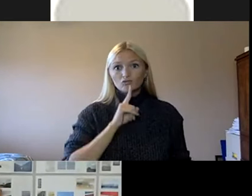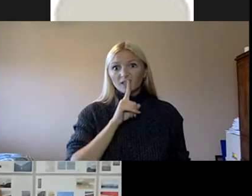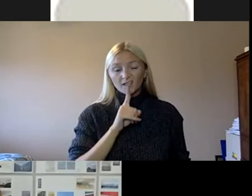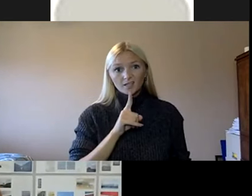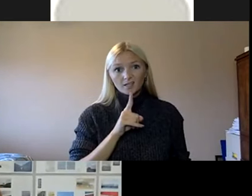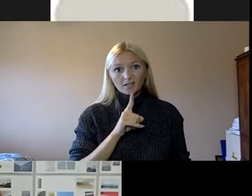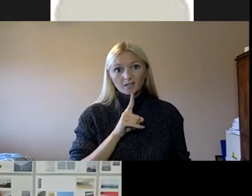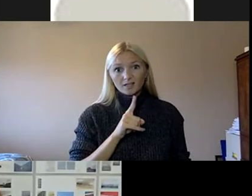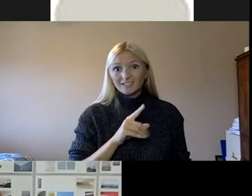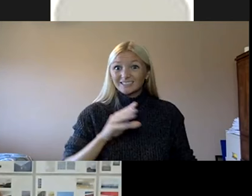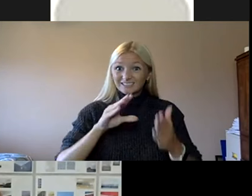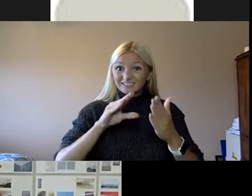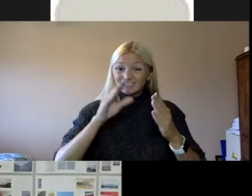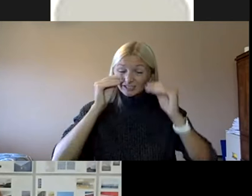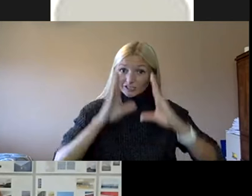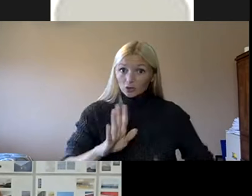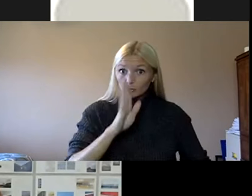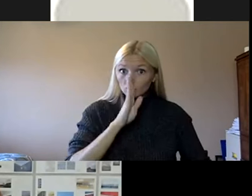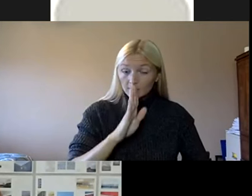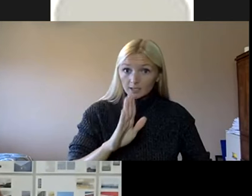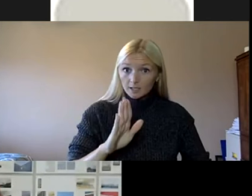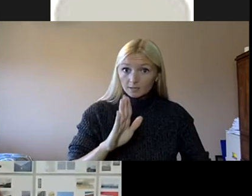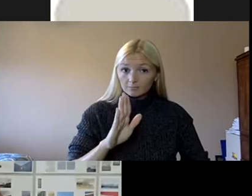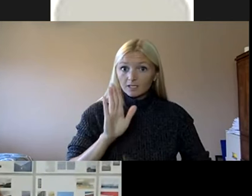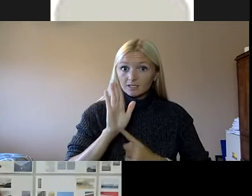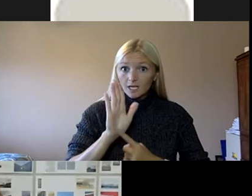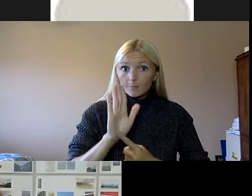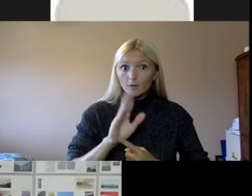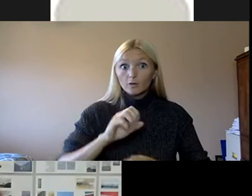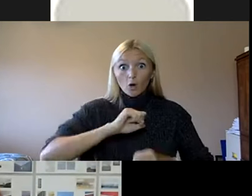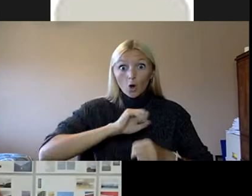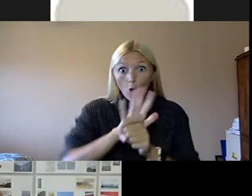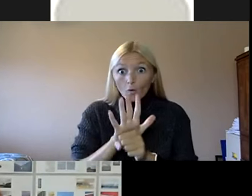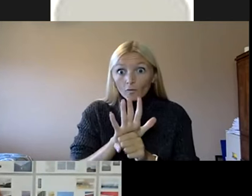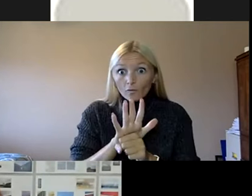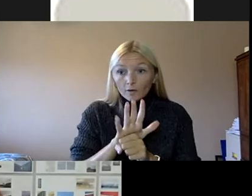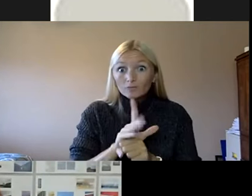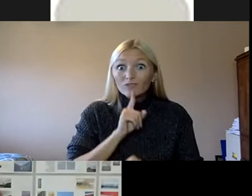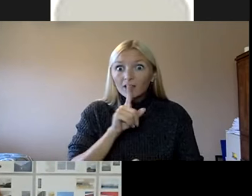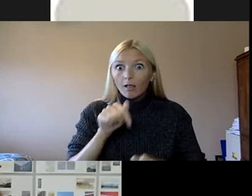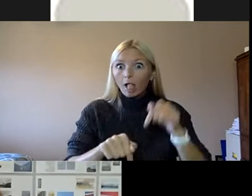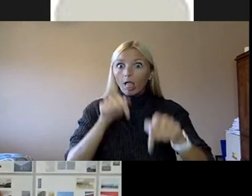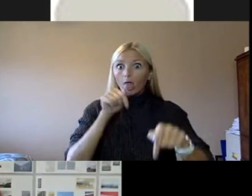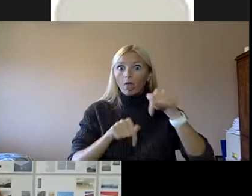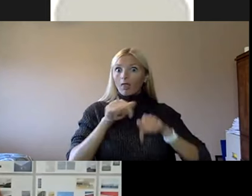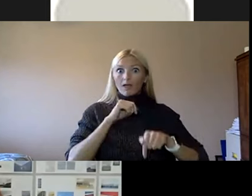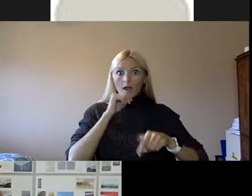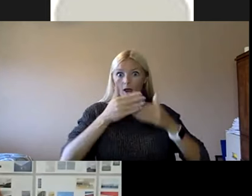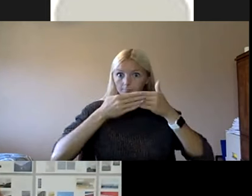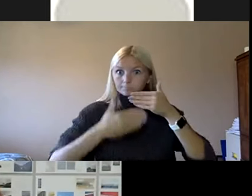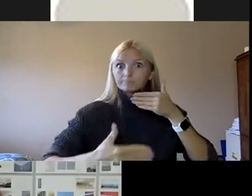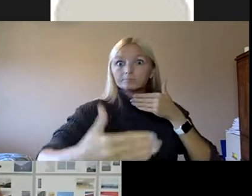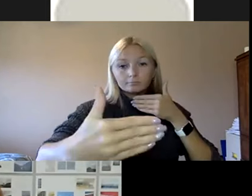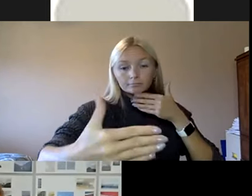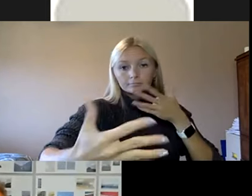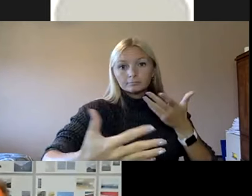very teacher-directed model. So in a way that COVID forced schools to go backward rather than forward, at least the physical school, right?